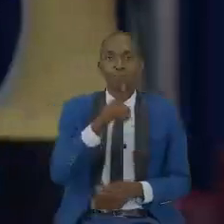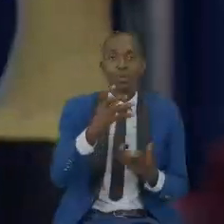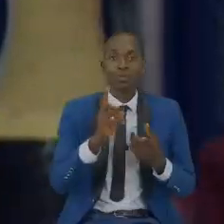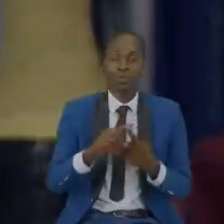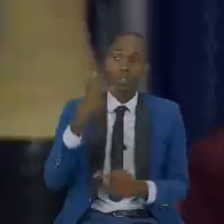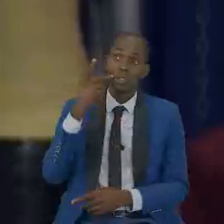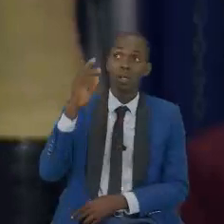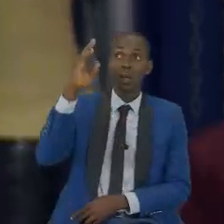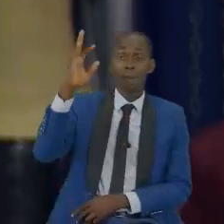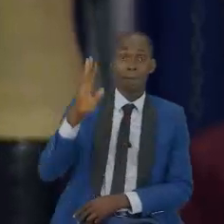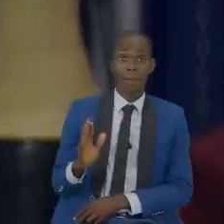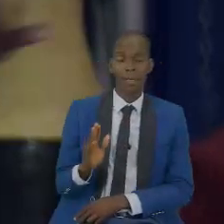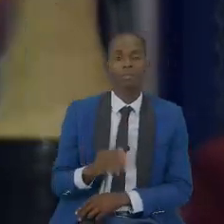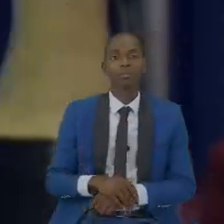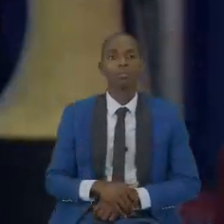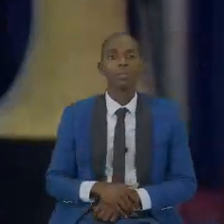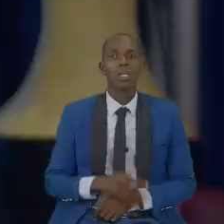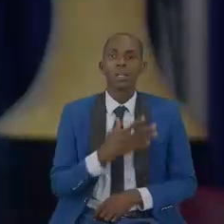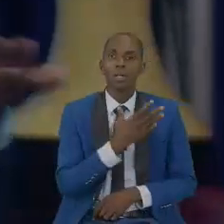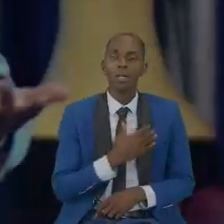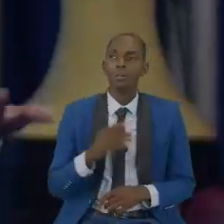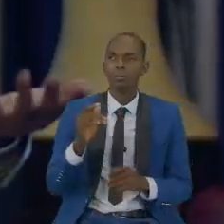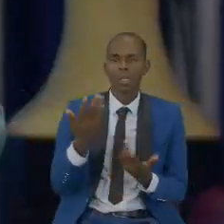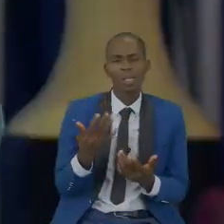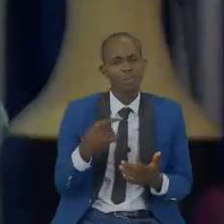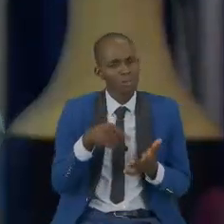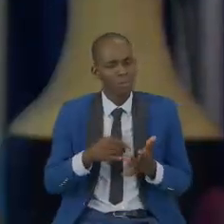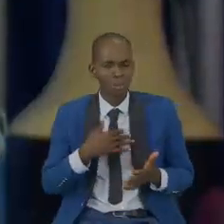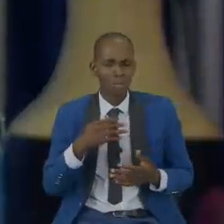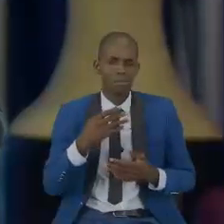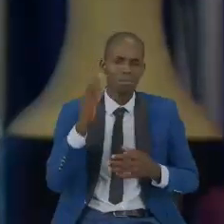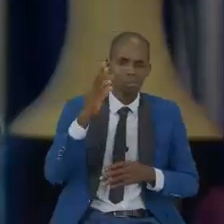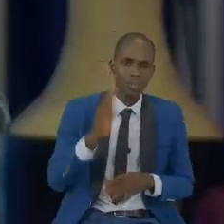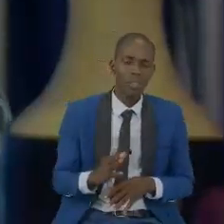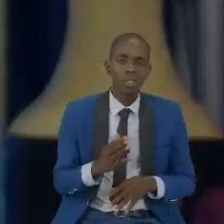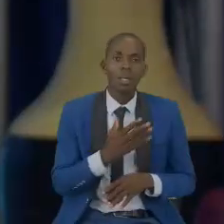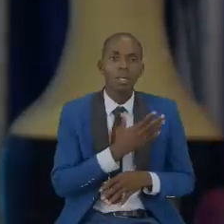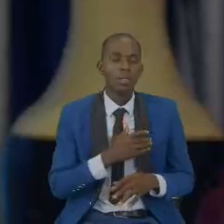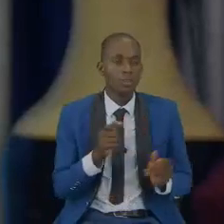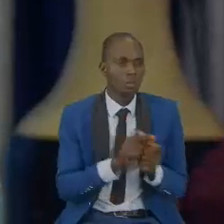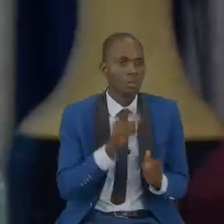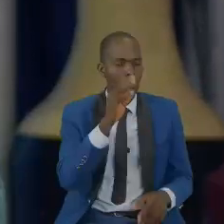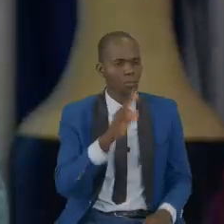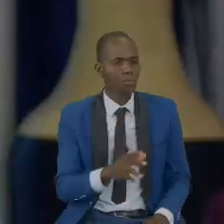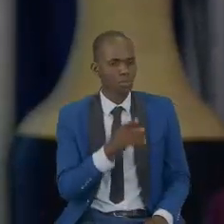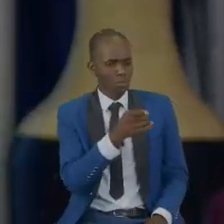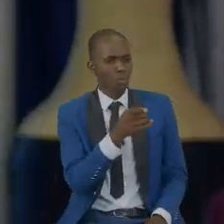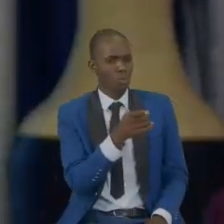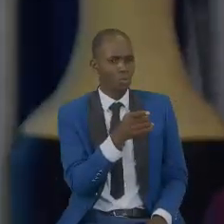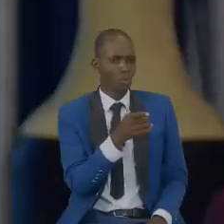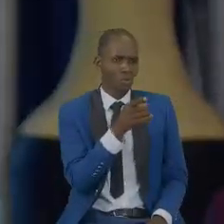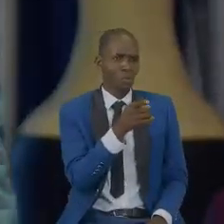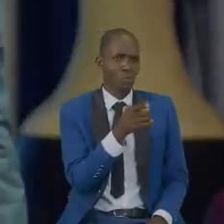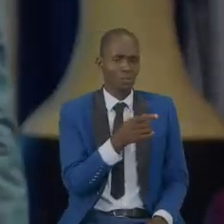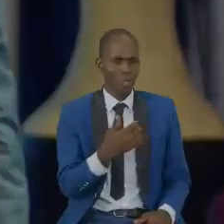God, and you say, this is my problem, and the overseer told you, you of all people, all the prayers that